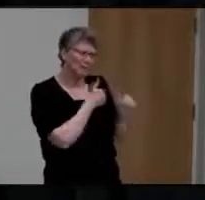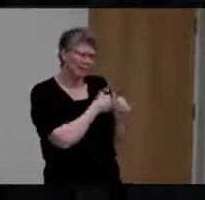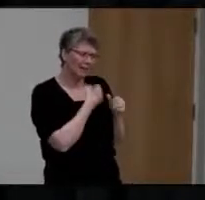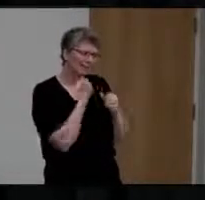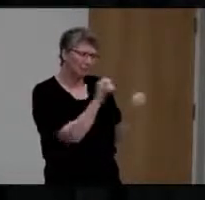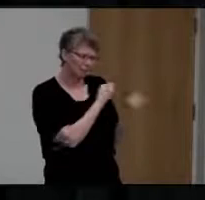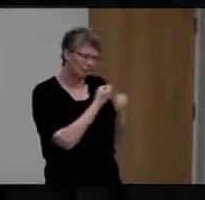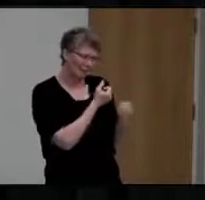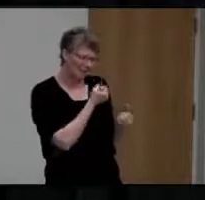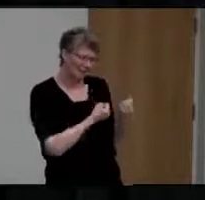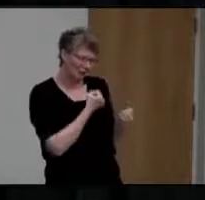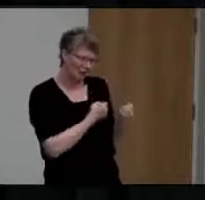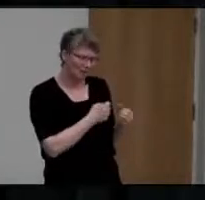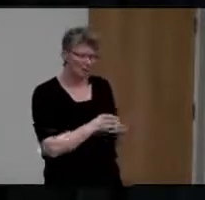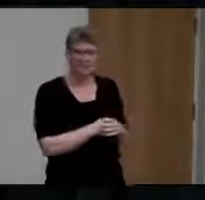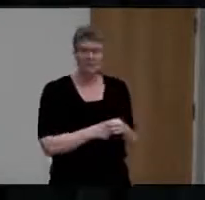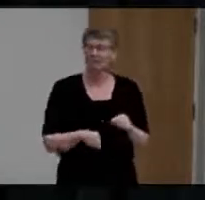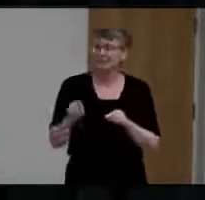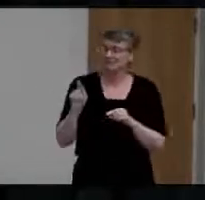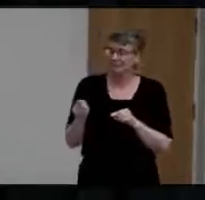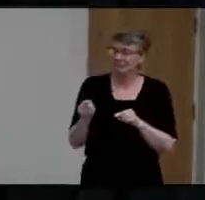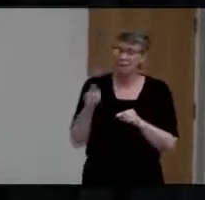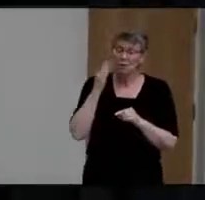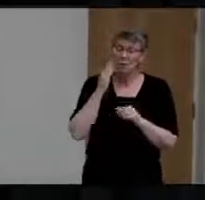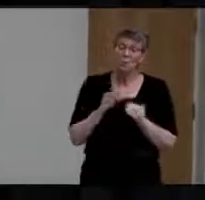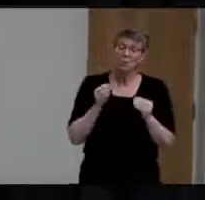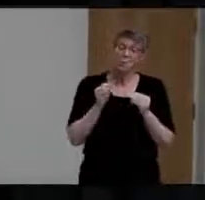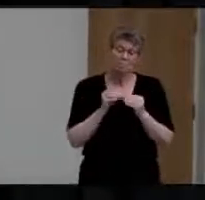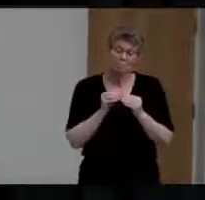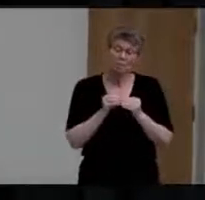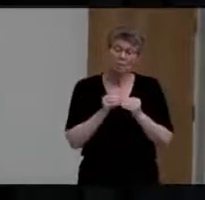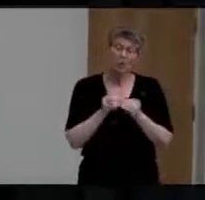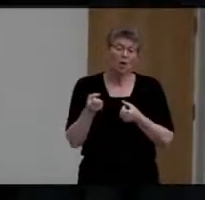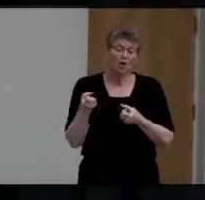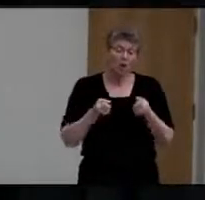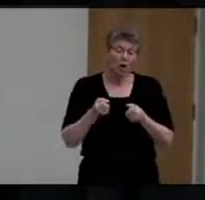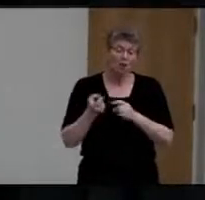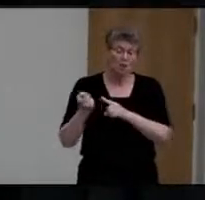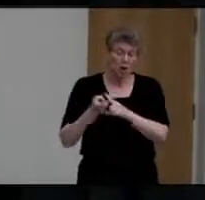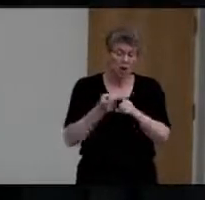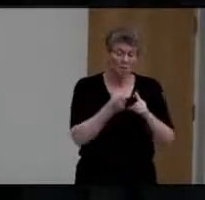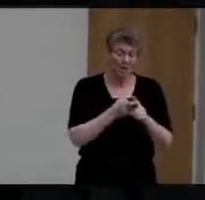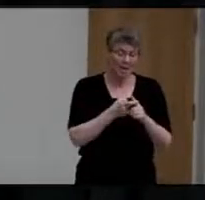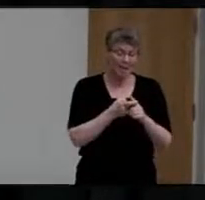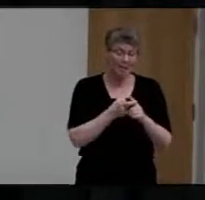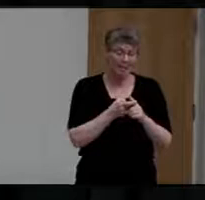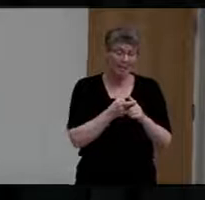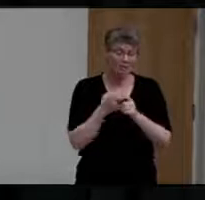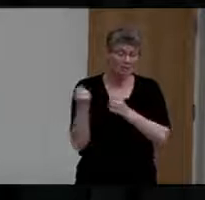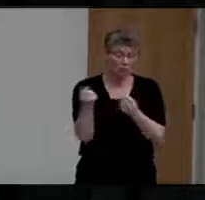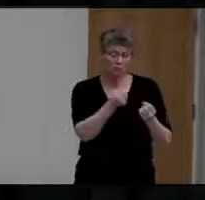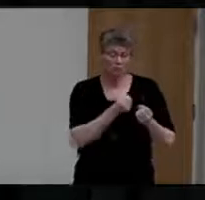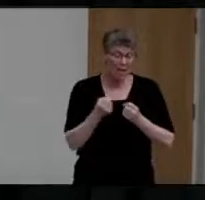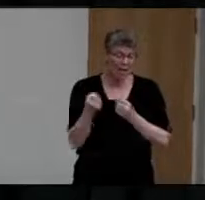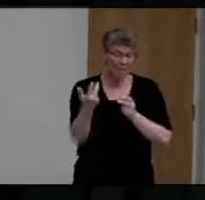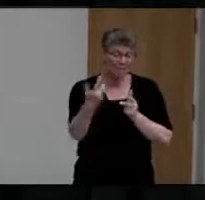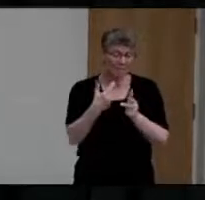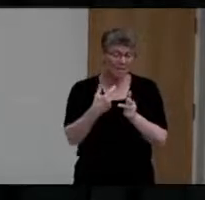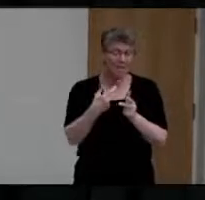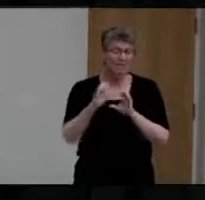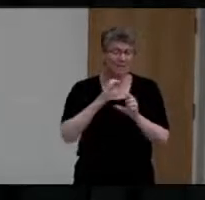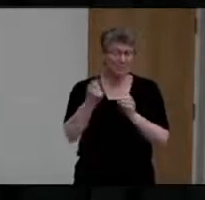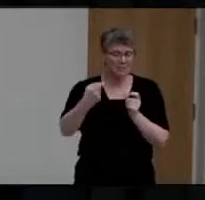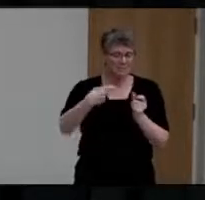He says, you realize with the more automated vehicles on the road, the more they can communicate with each other and the less likely that